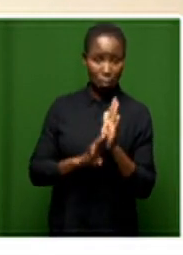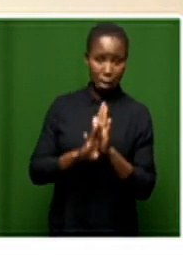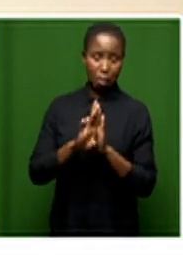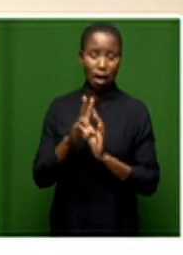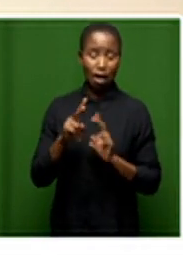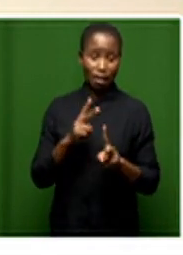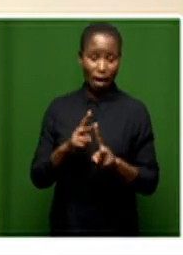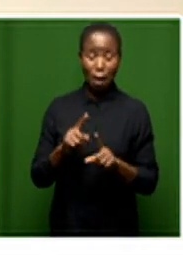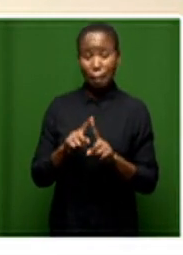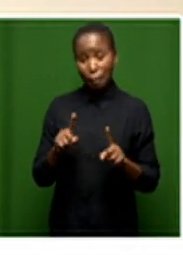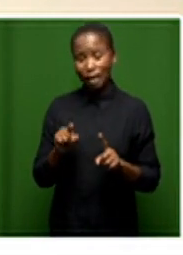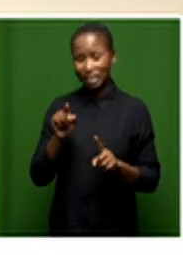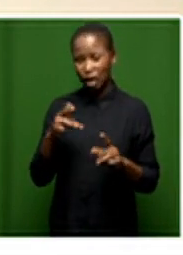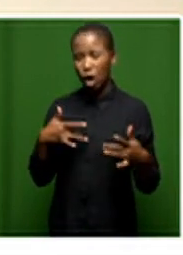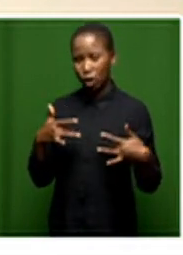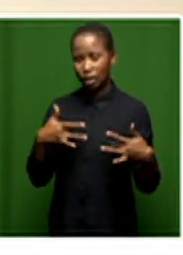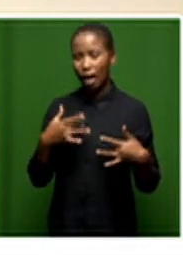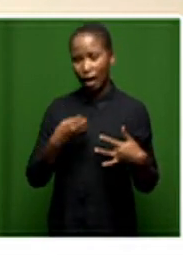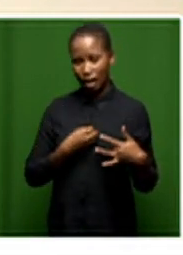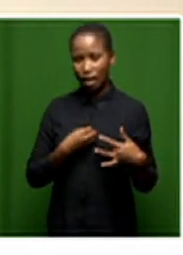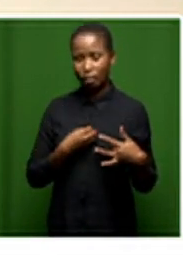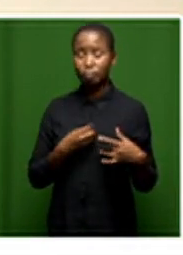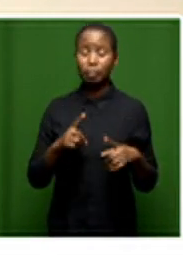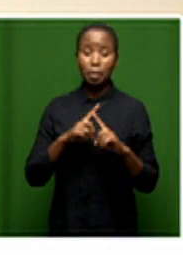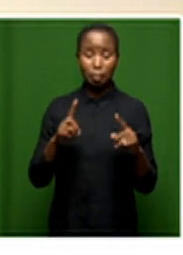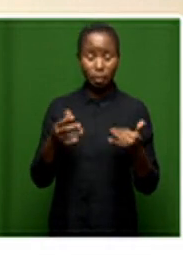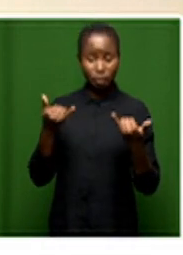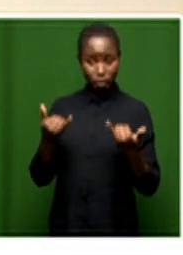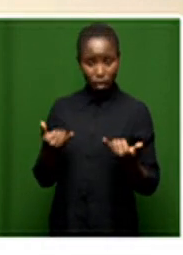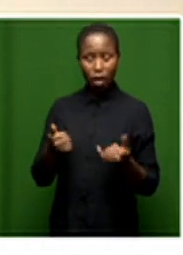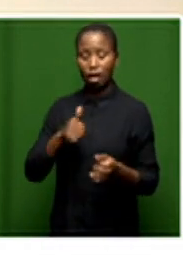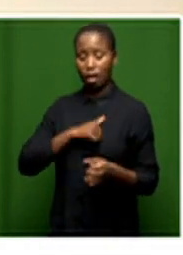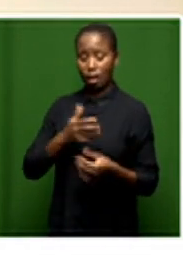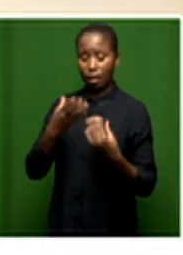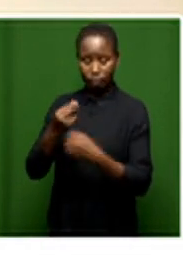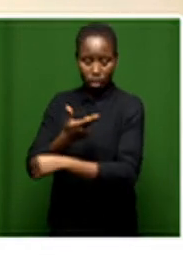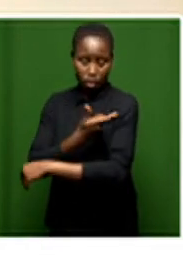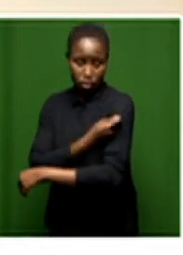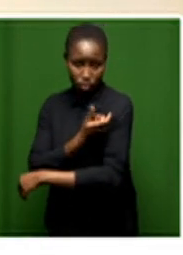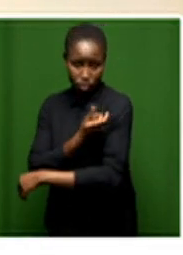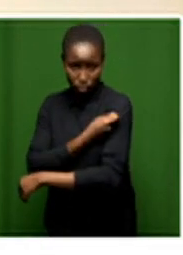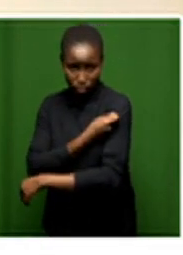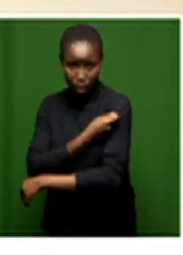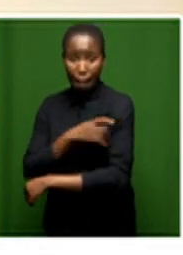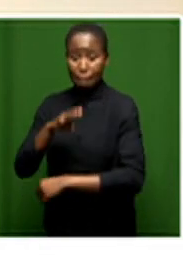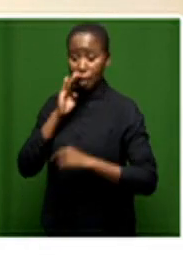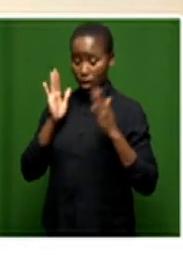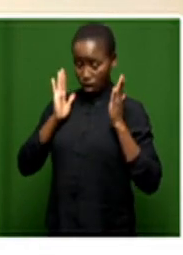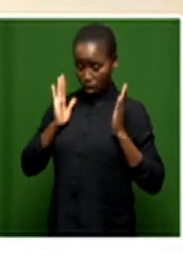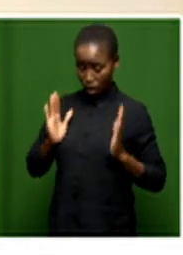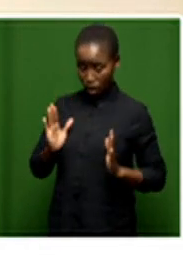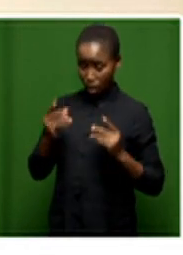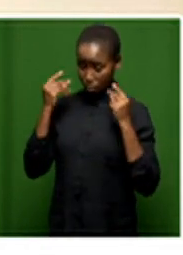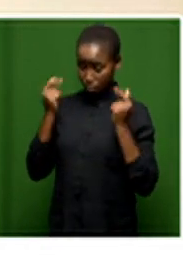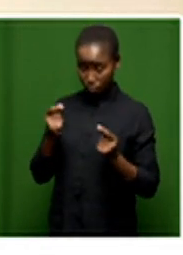And that is where our concern lies. And while the vaccines are being rolled out, immunity is not immediate. We know that, and